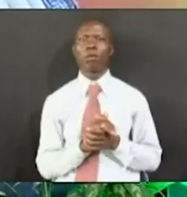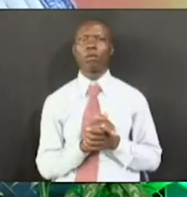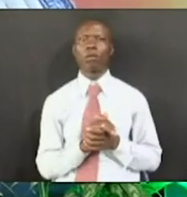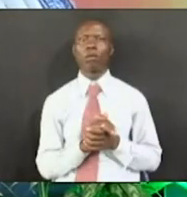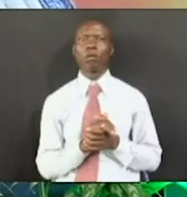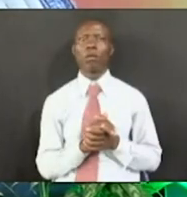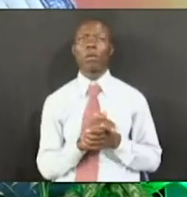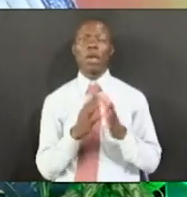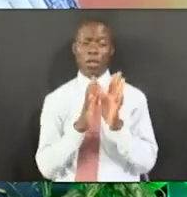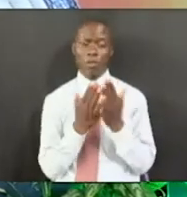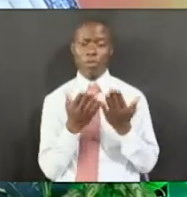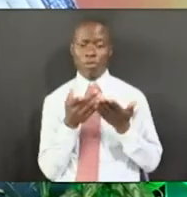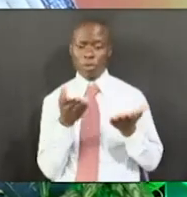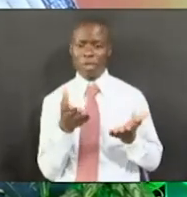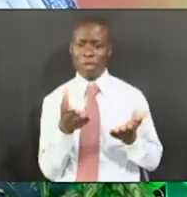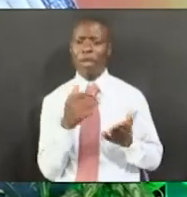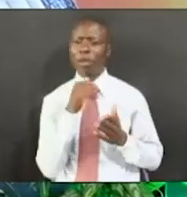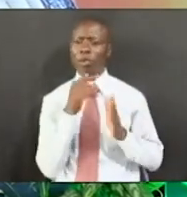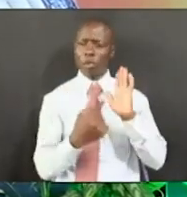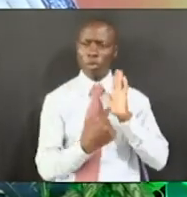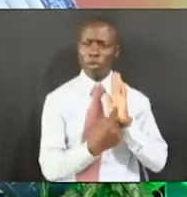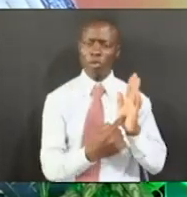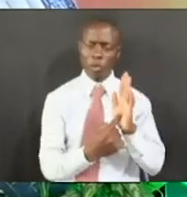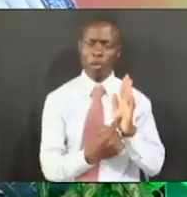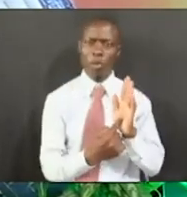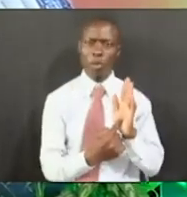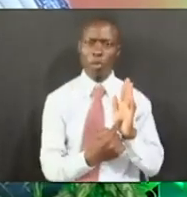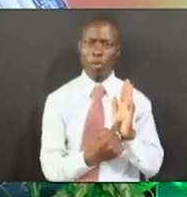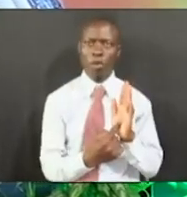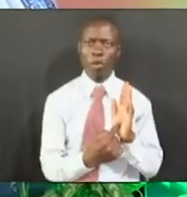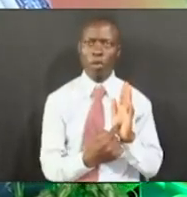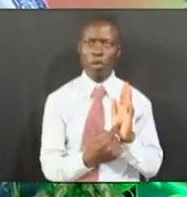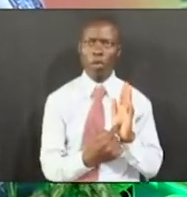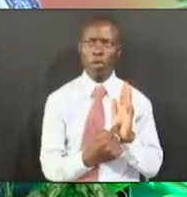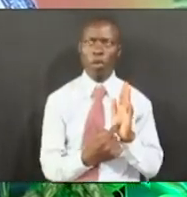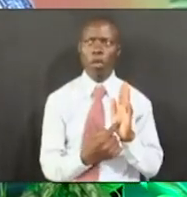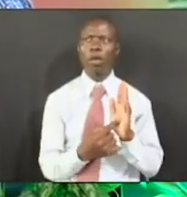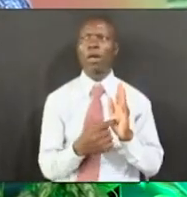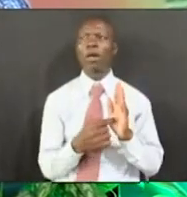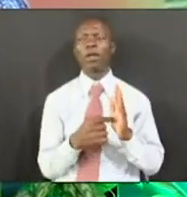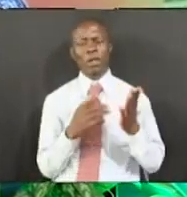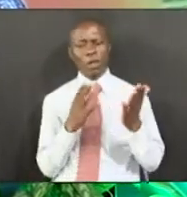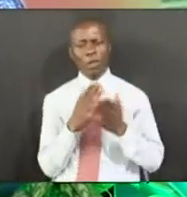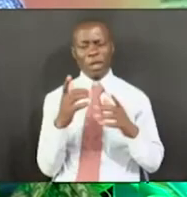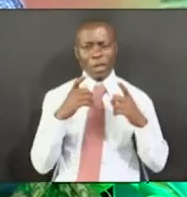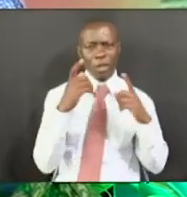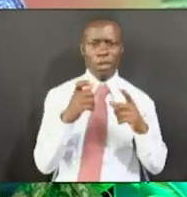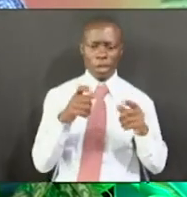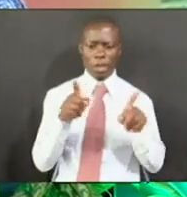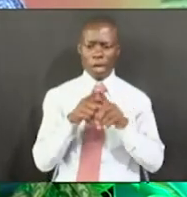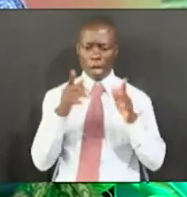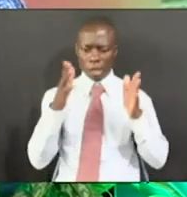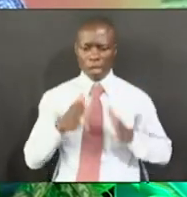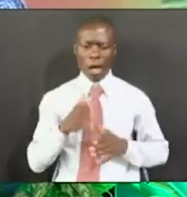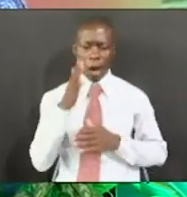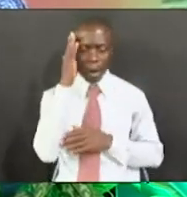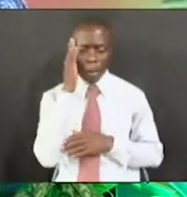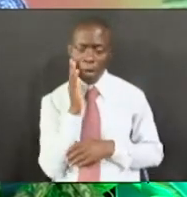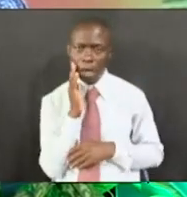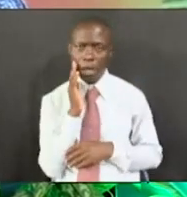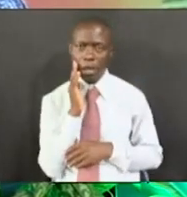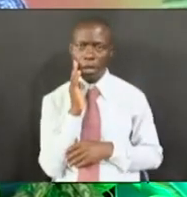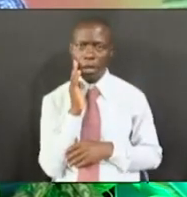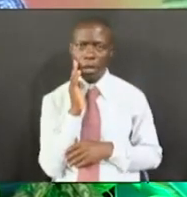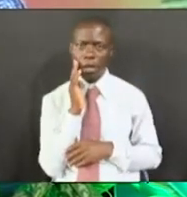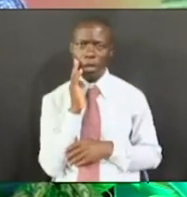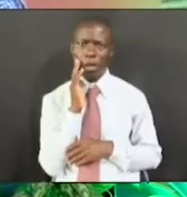This book does not present Ehud, the assassin, as a man worthy of humiliation. This book does